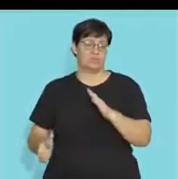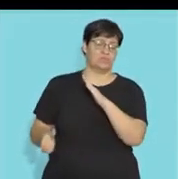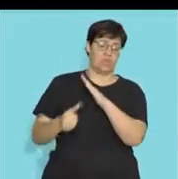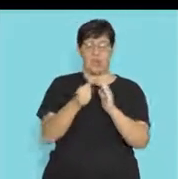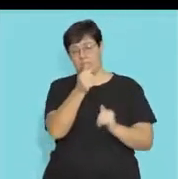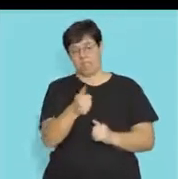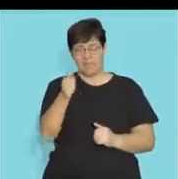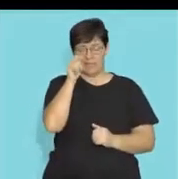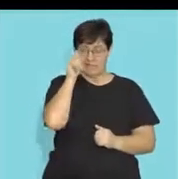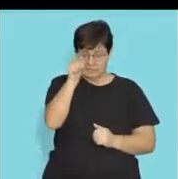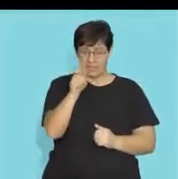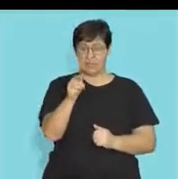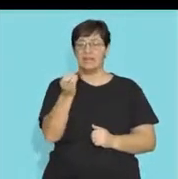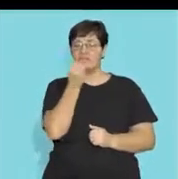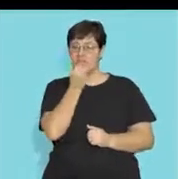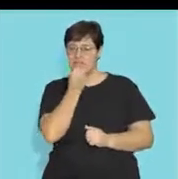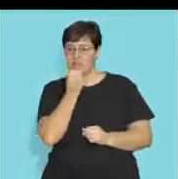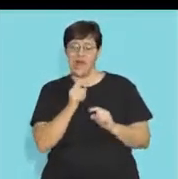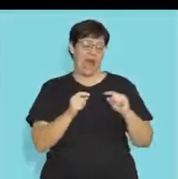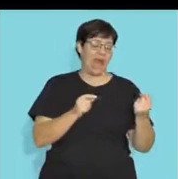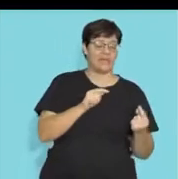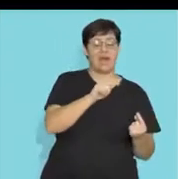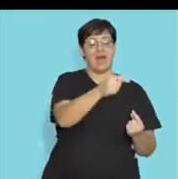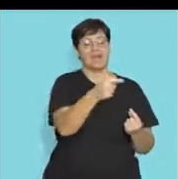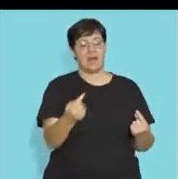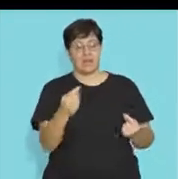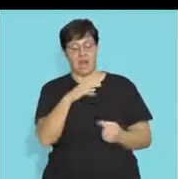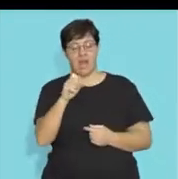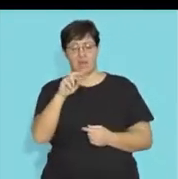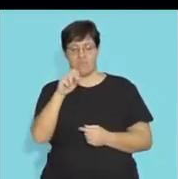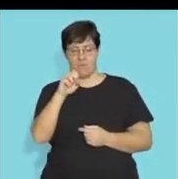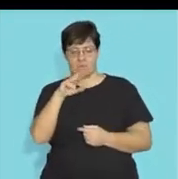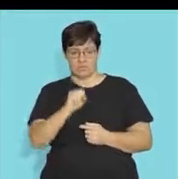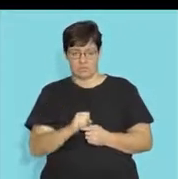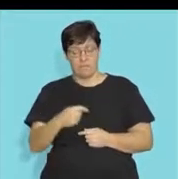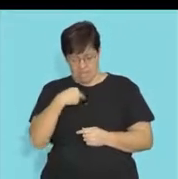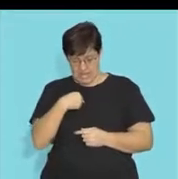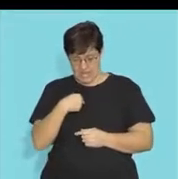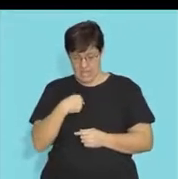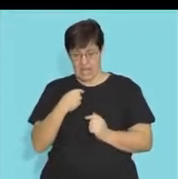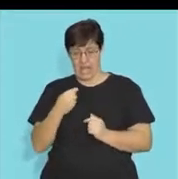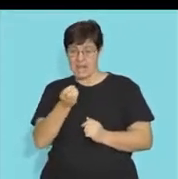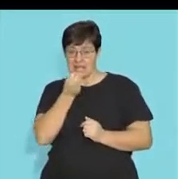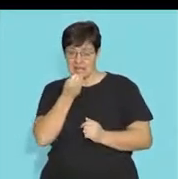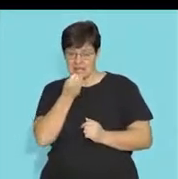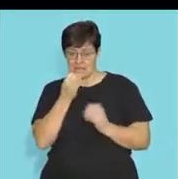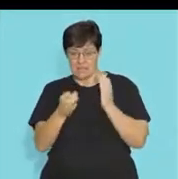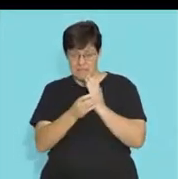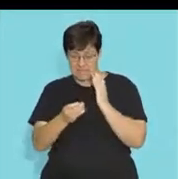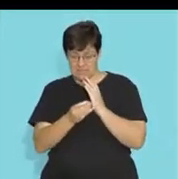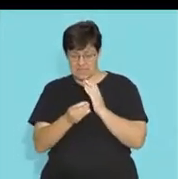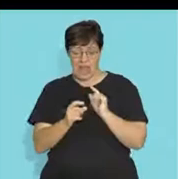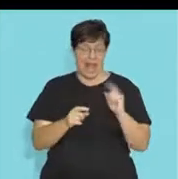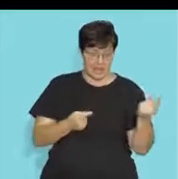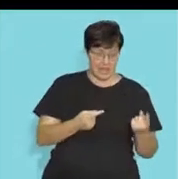at the top, and these are individuals that feed off other carnivores. So these are carnivores that could eat other carnivores, and if you look at